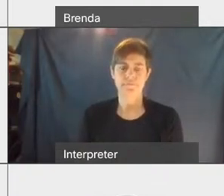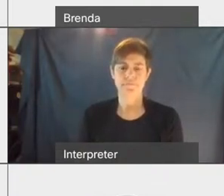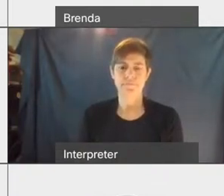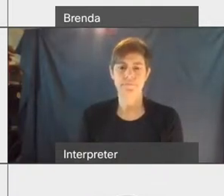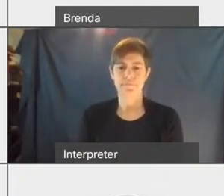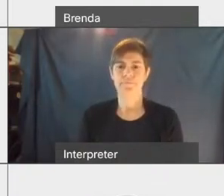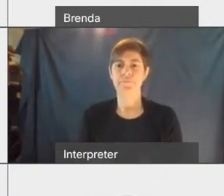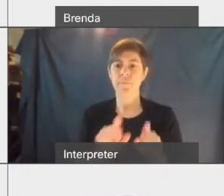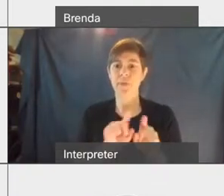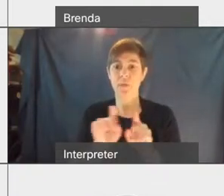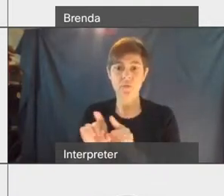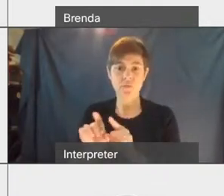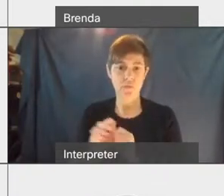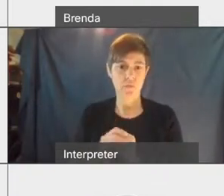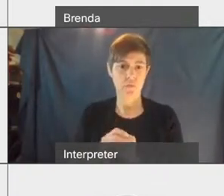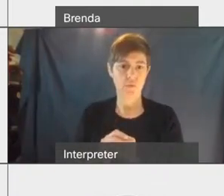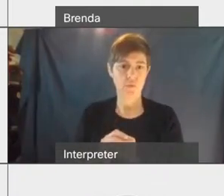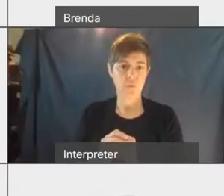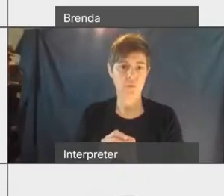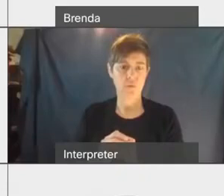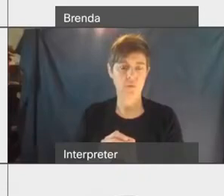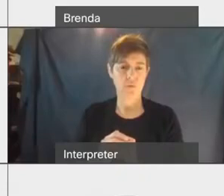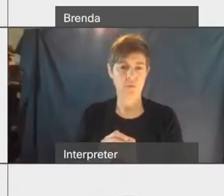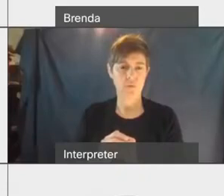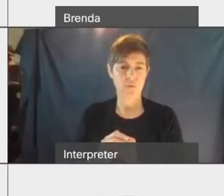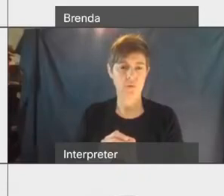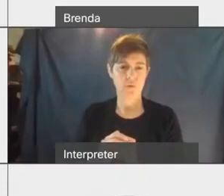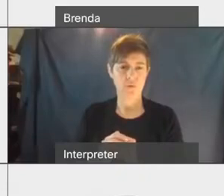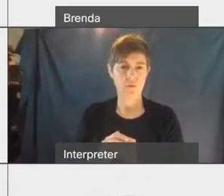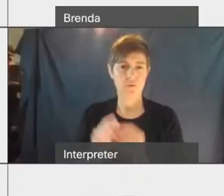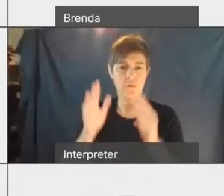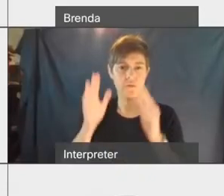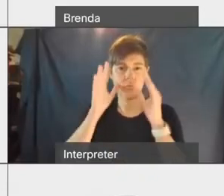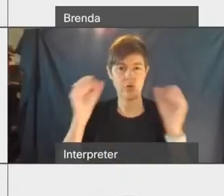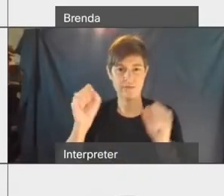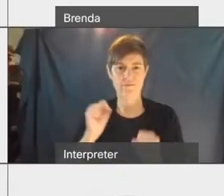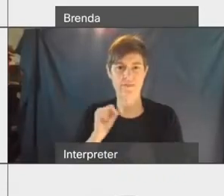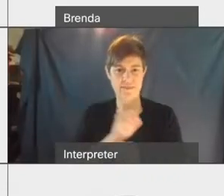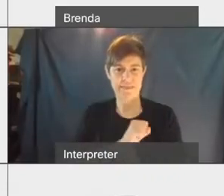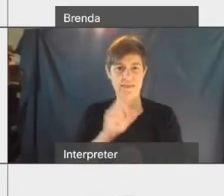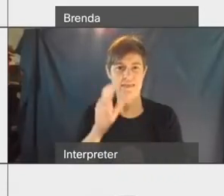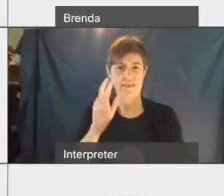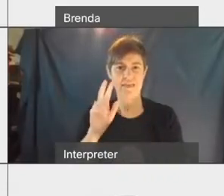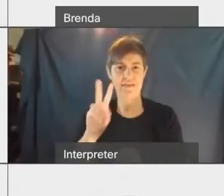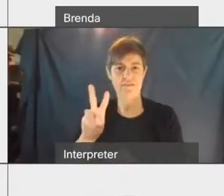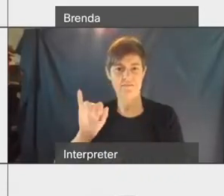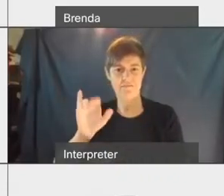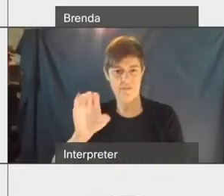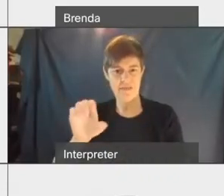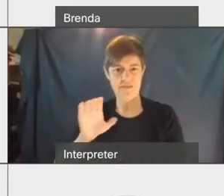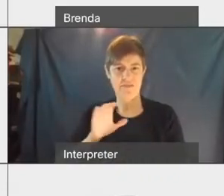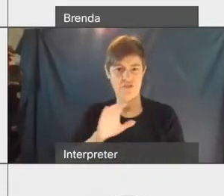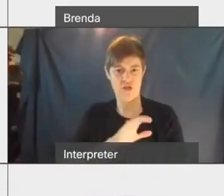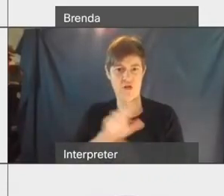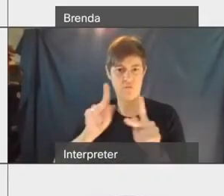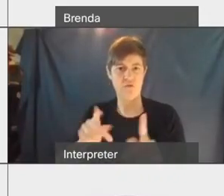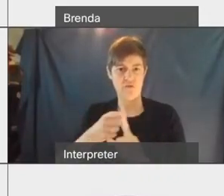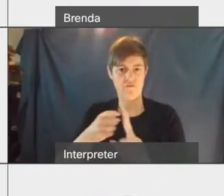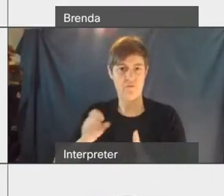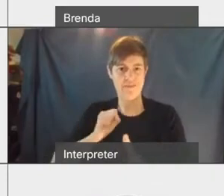I also would like to give the President of the Senate, Vice Chair of the Senate District, make a brief statement.